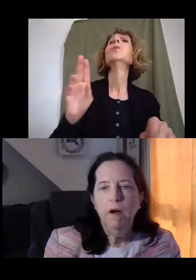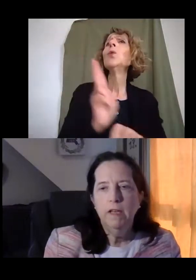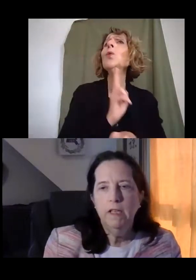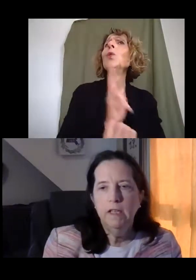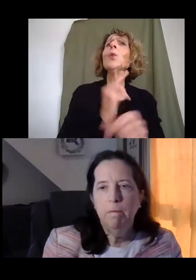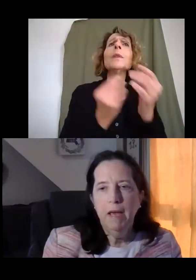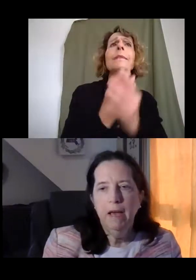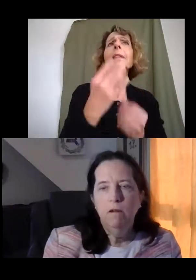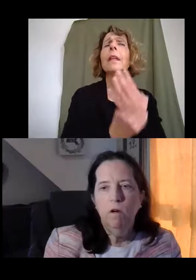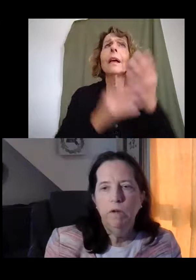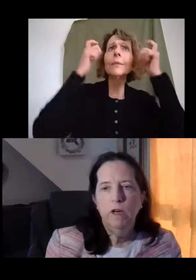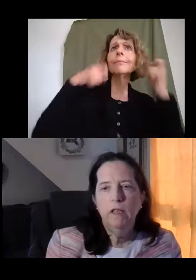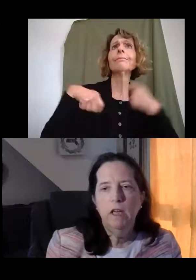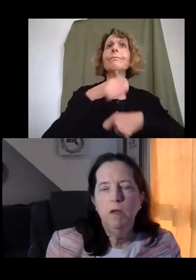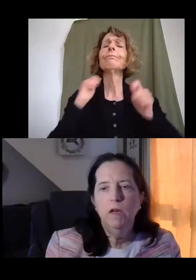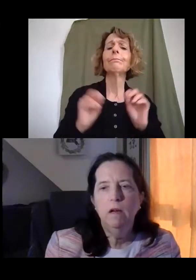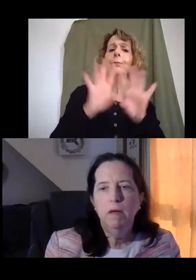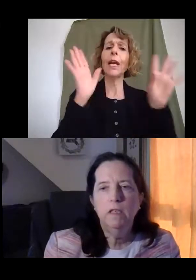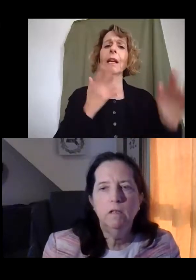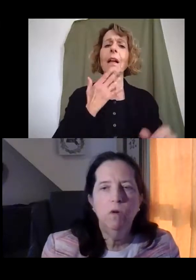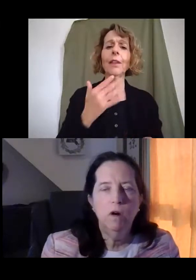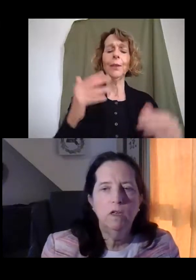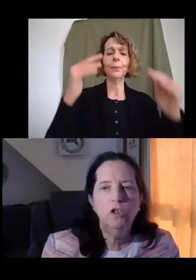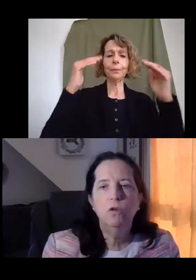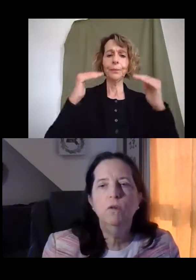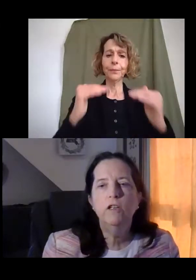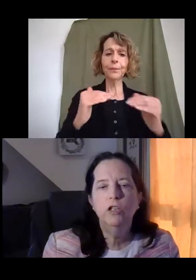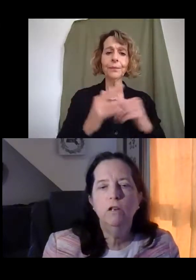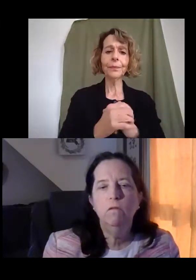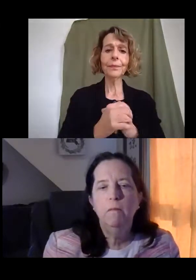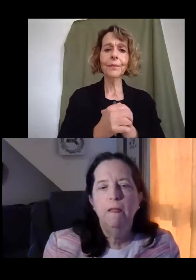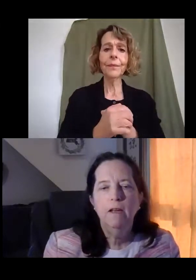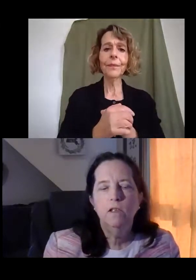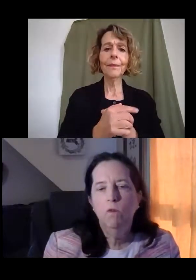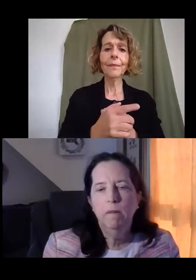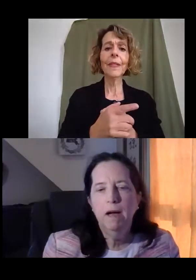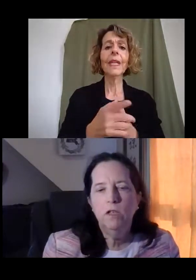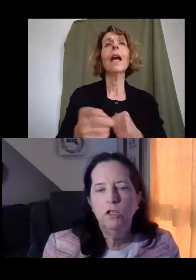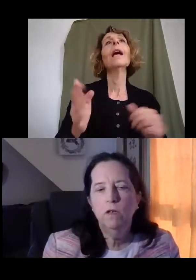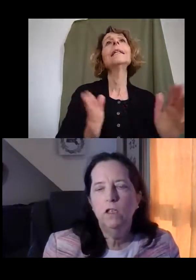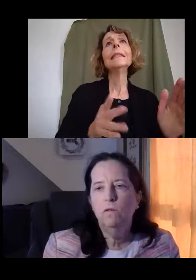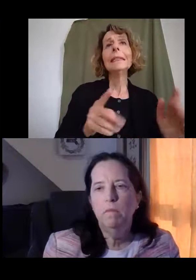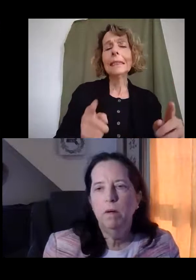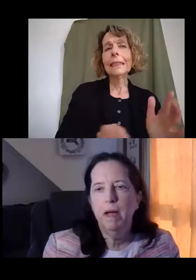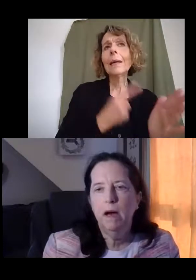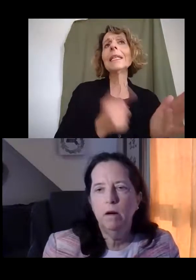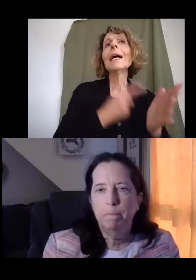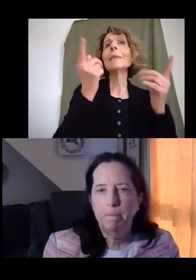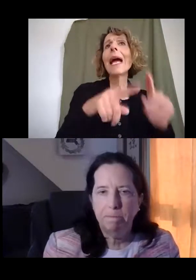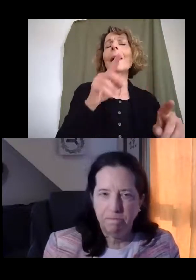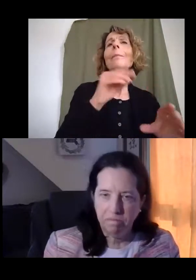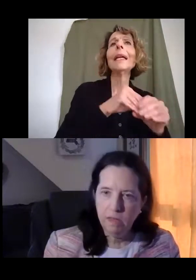We run into this a bit when we work in the community, but this is more a school issue, is what about students who aren't